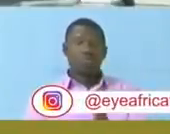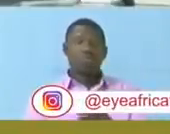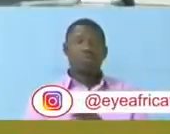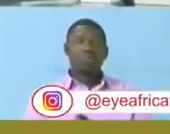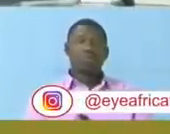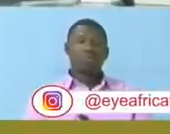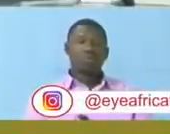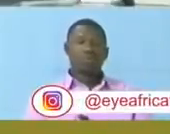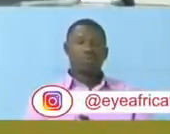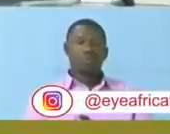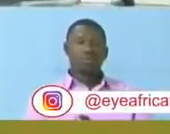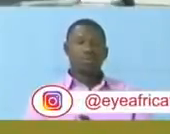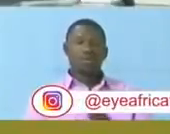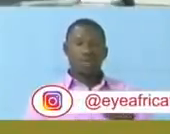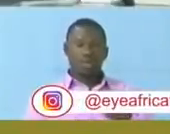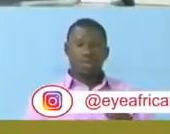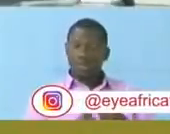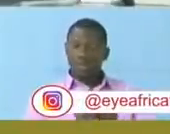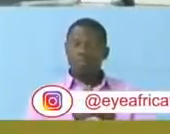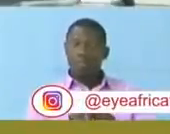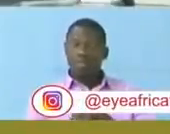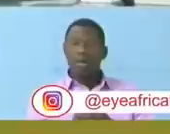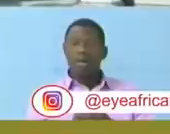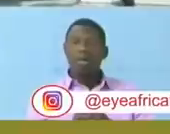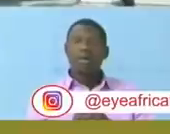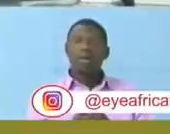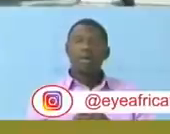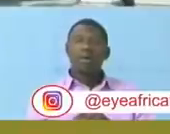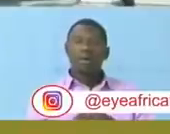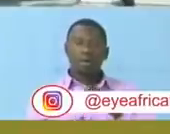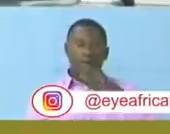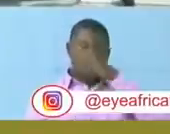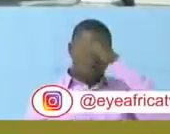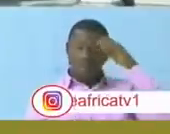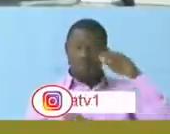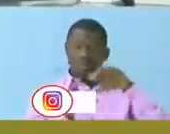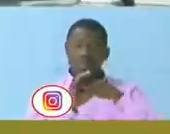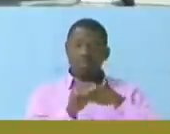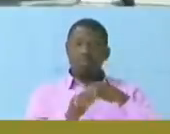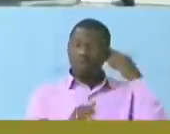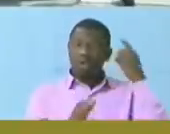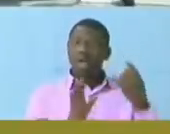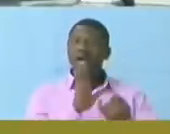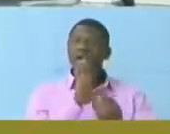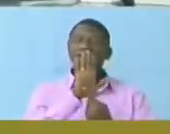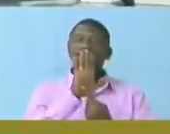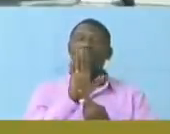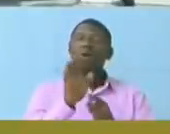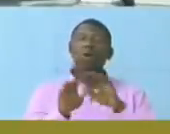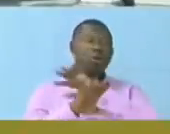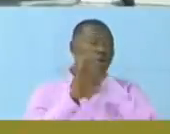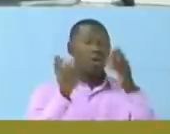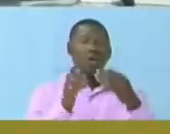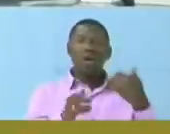my officers to identify all that are responsible for different crimes.